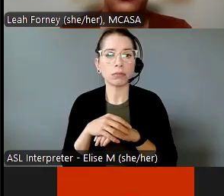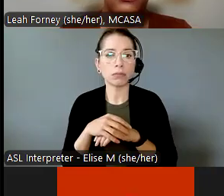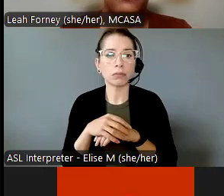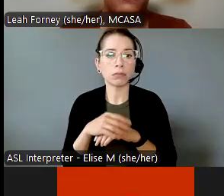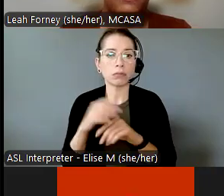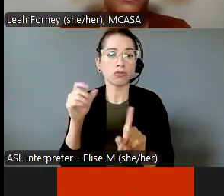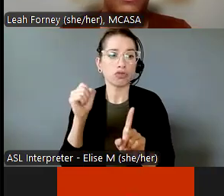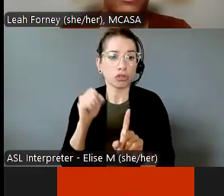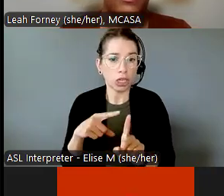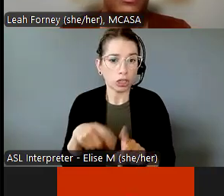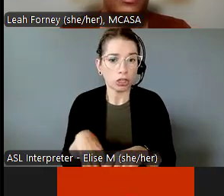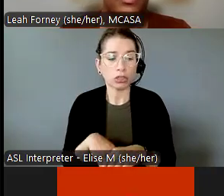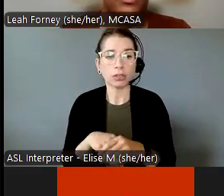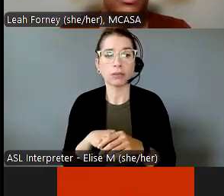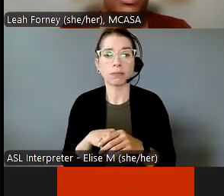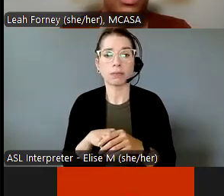triggers,